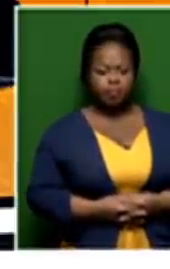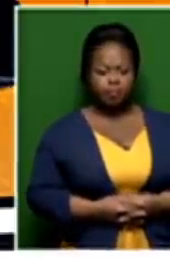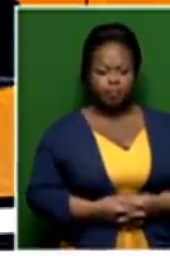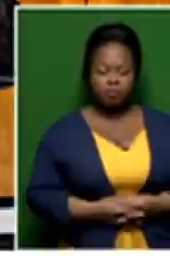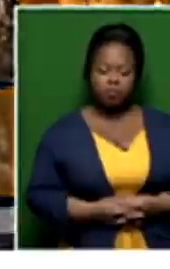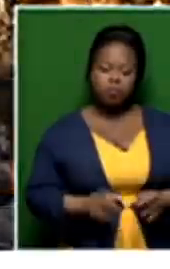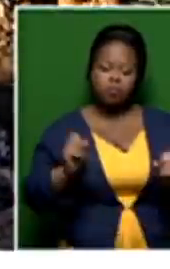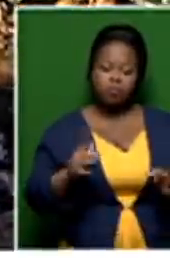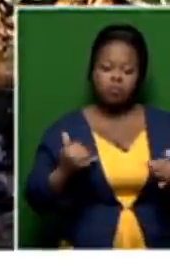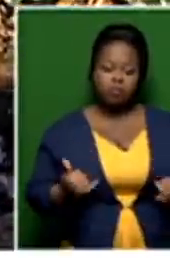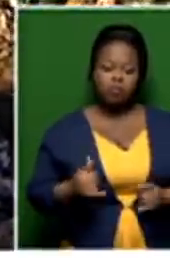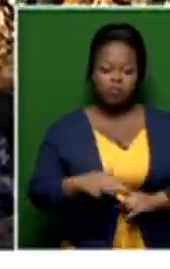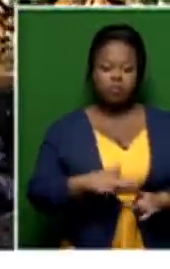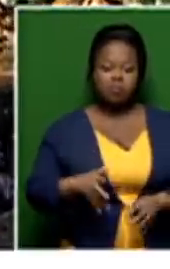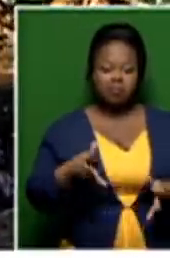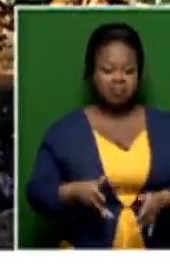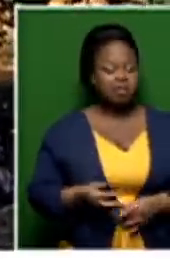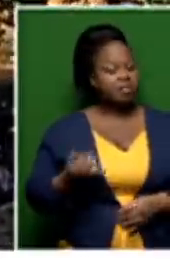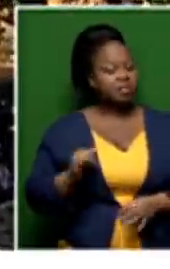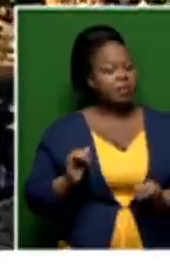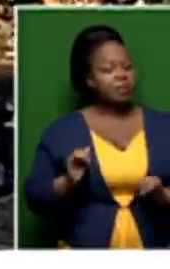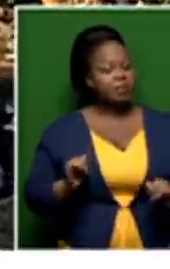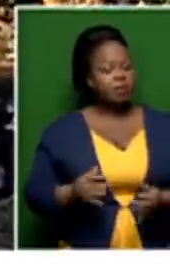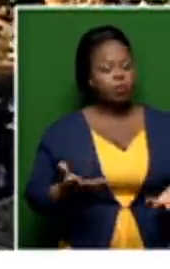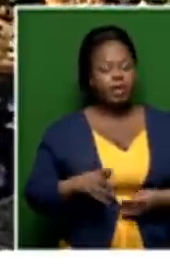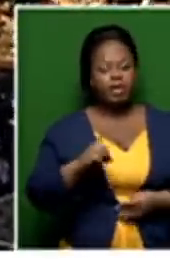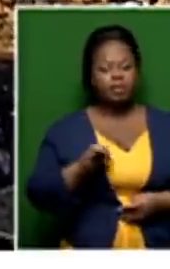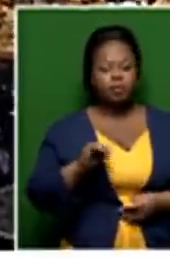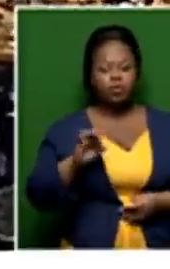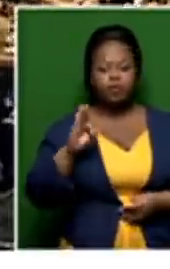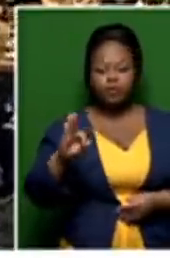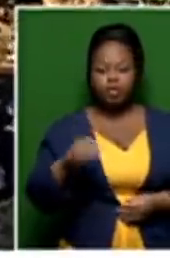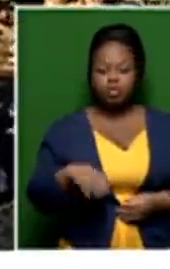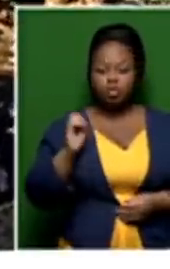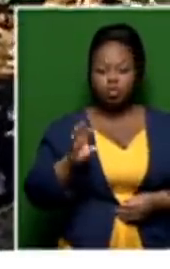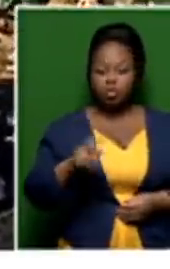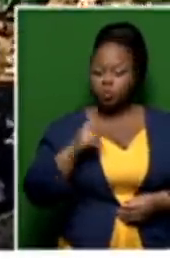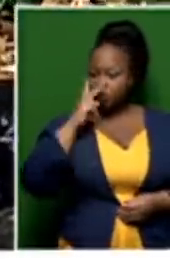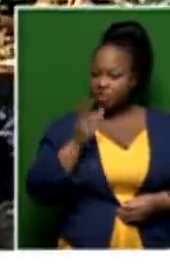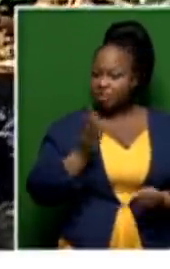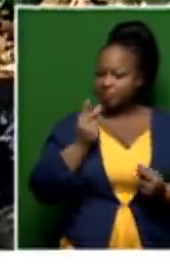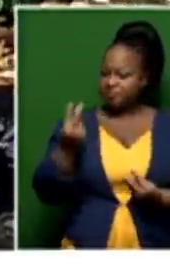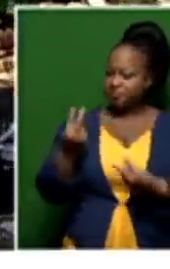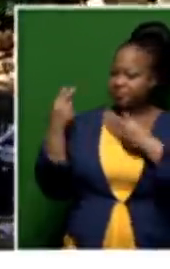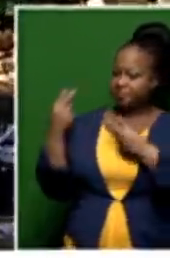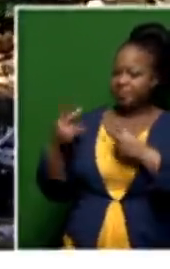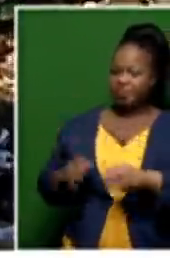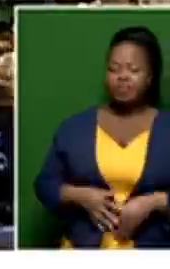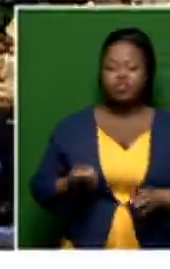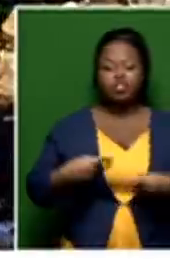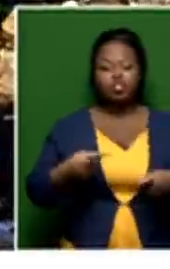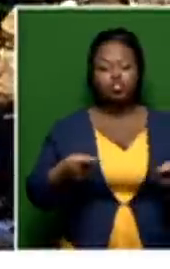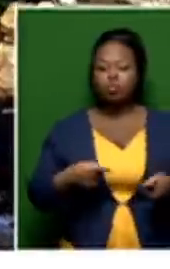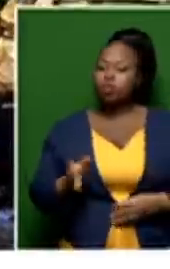All right, Leanne, the situation here is still very tense in Diepkloof in Soweto. You'd be able to see right here behind me, every single